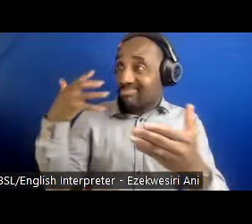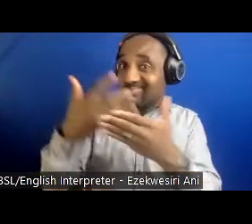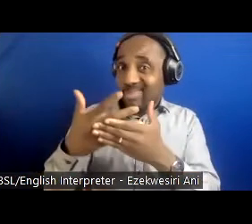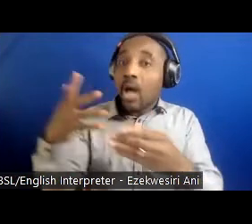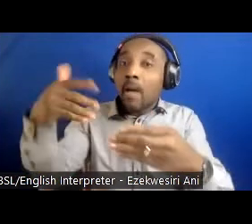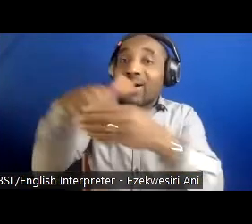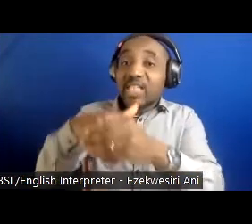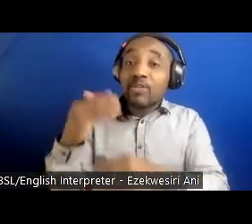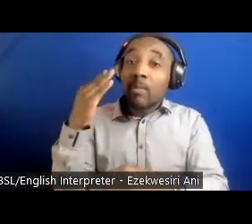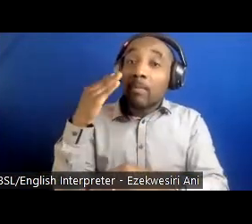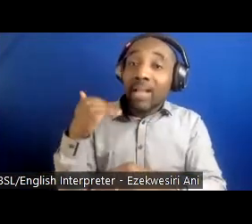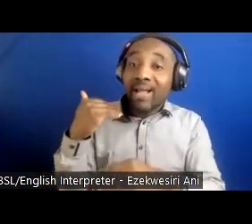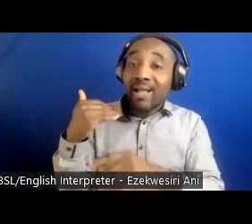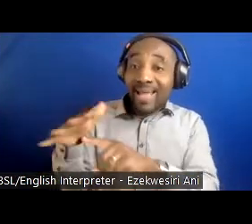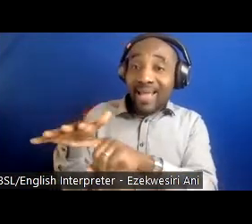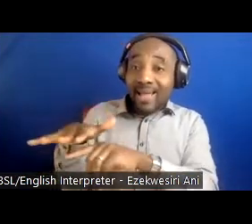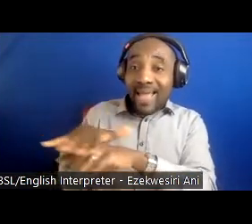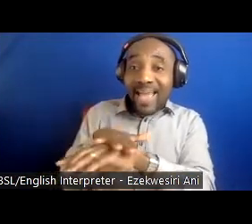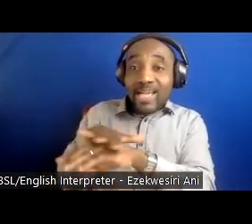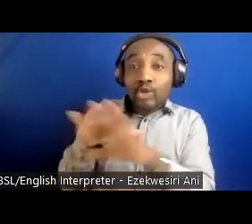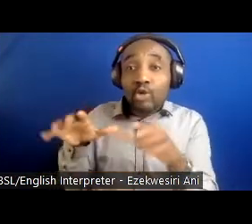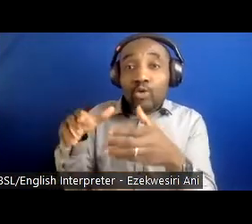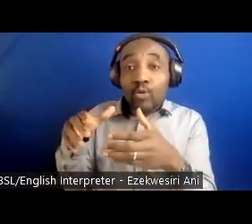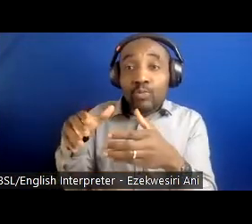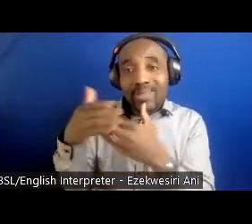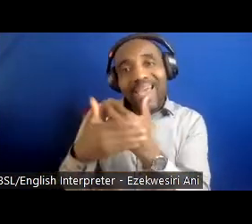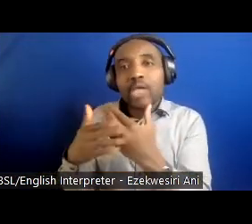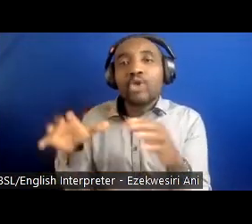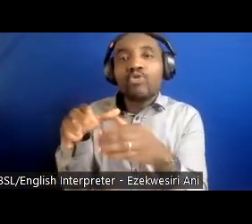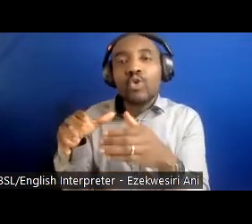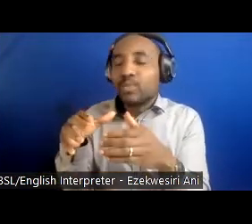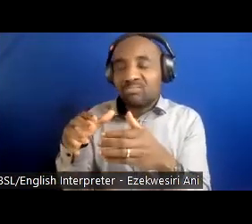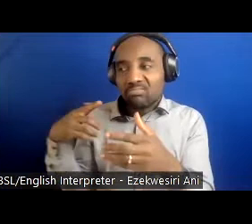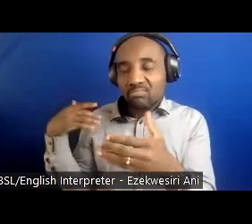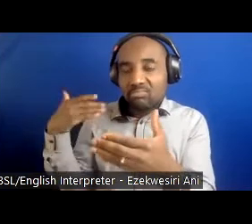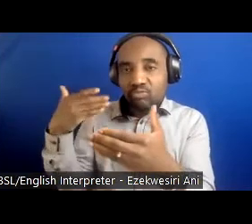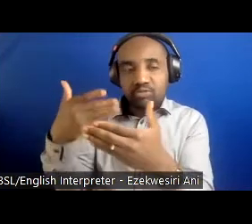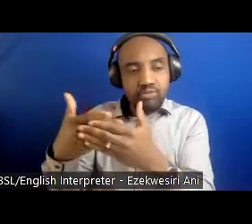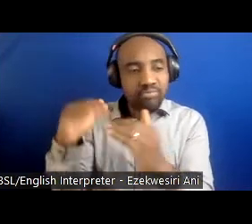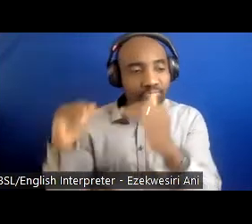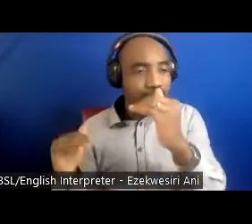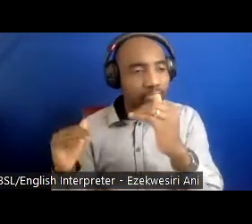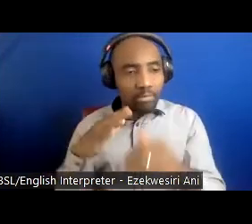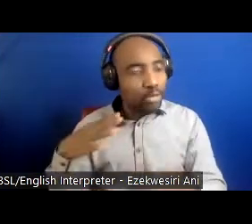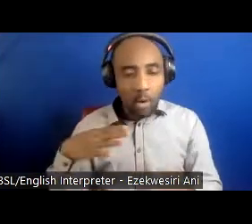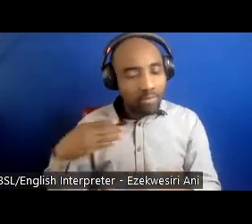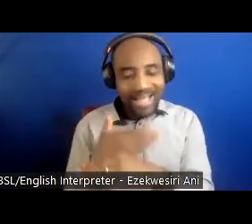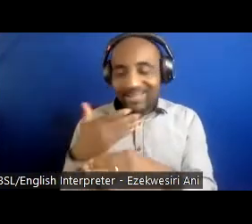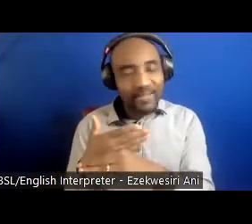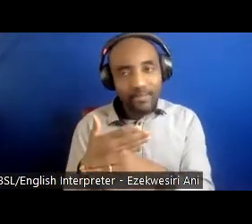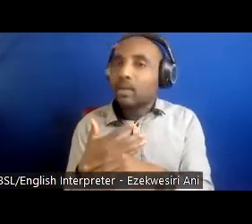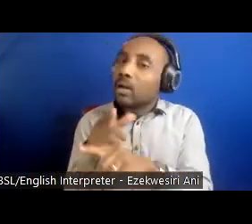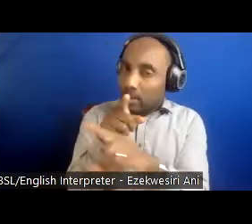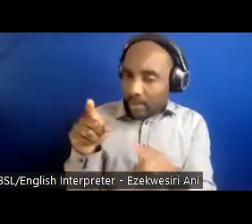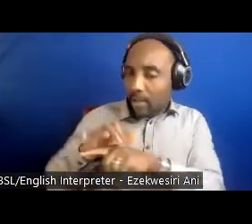from Black and Asian groups who persistently remain least active. Both groups reflect the impact of the